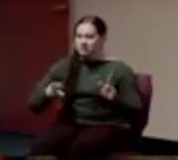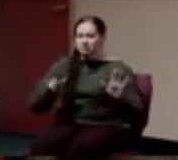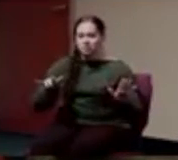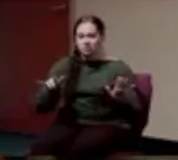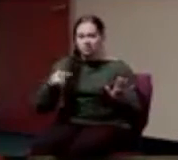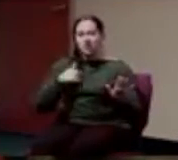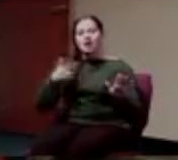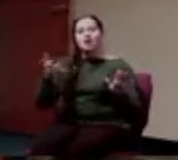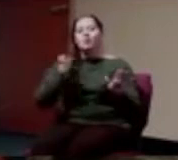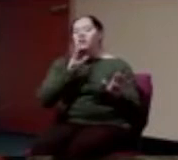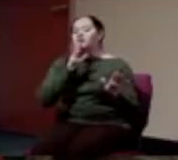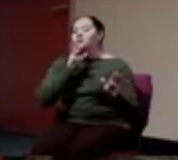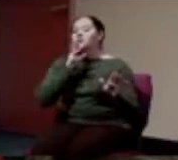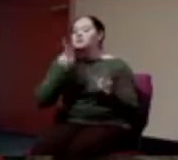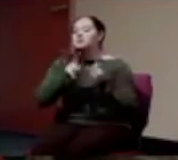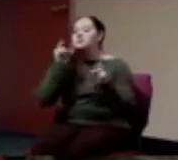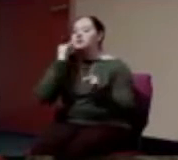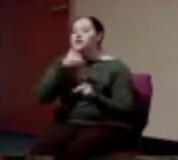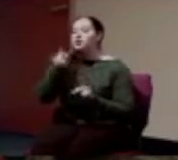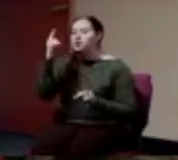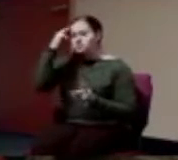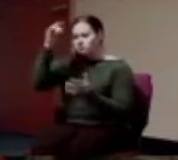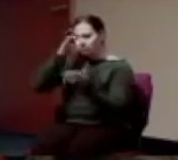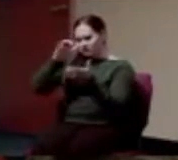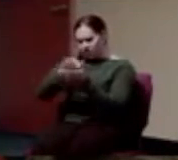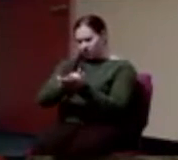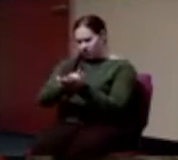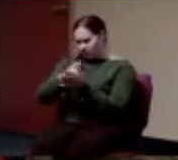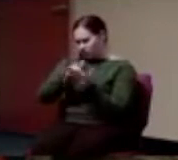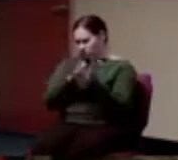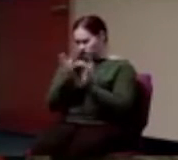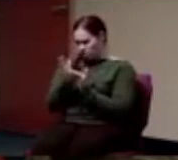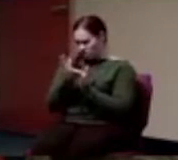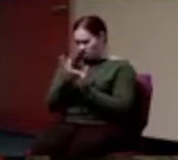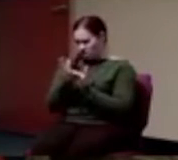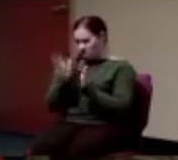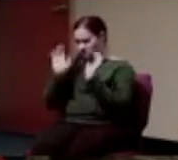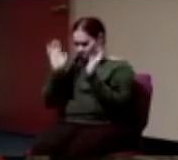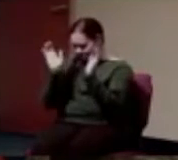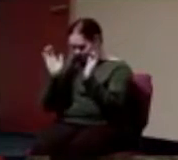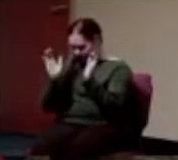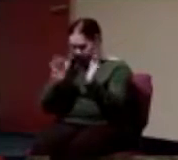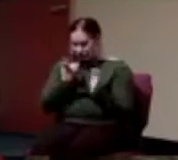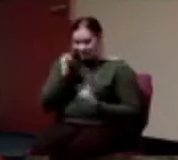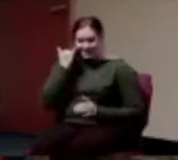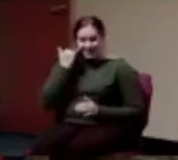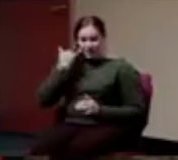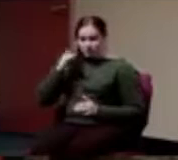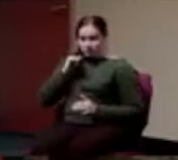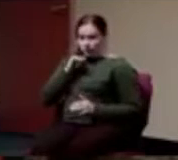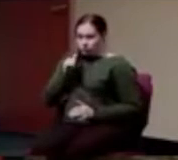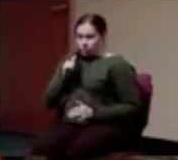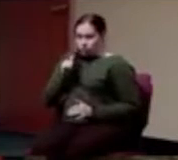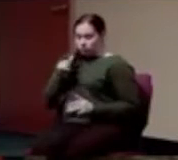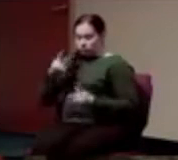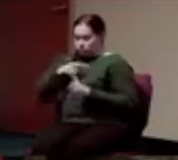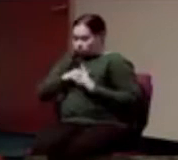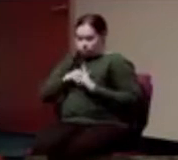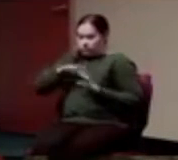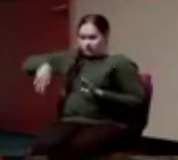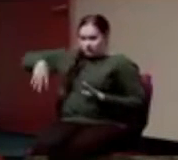for 1 second. Because if you aren't a Christian, I don't want you to tune out. I want you to keep listening. I want to talk to you in a bit. But